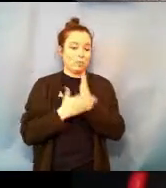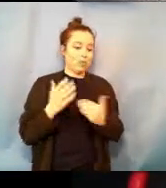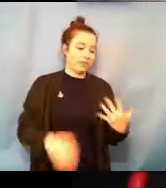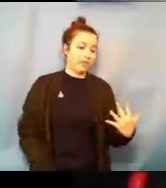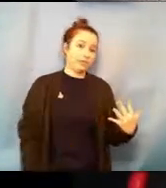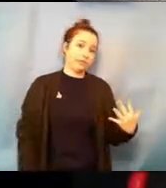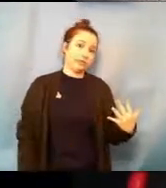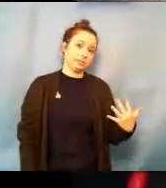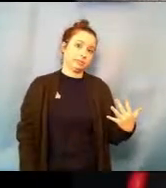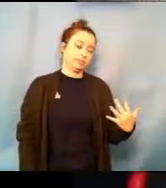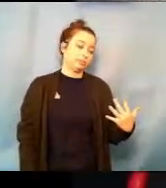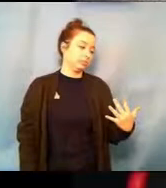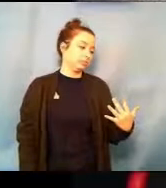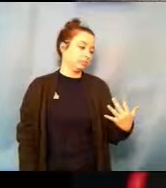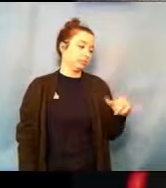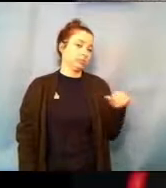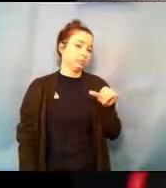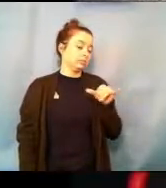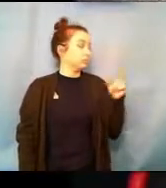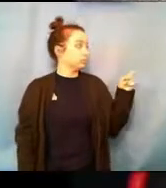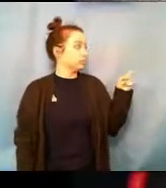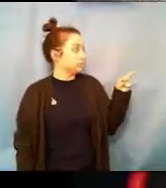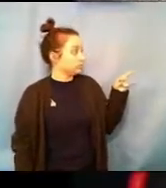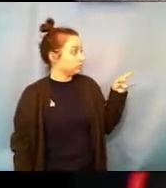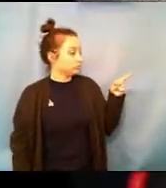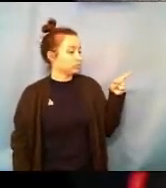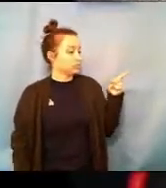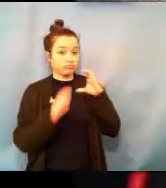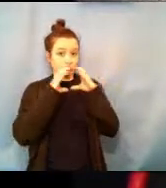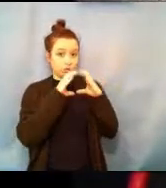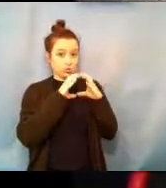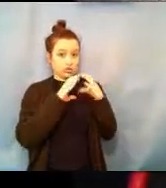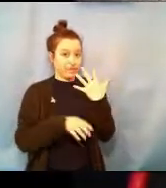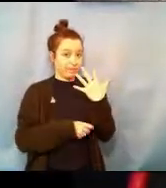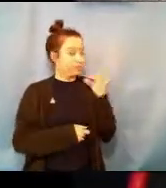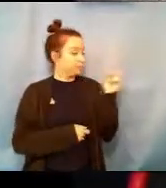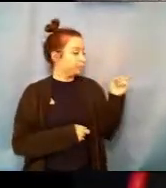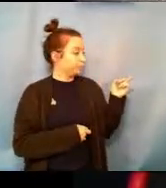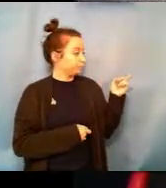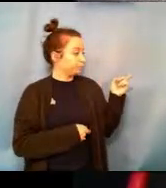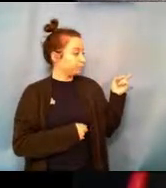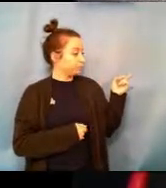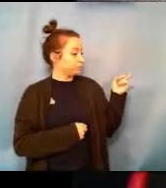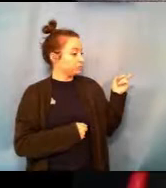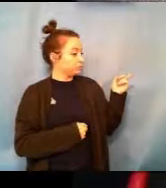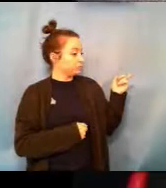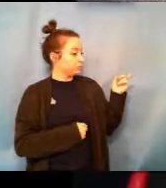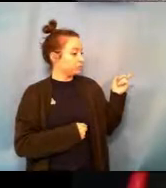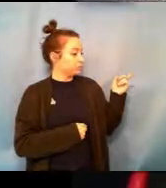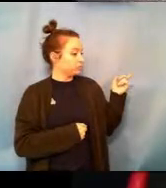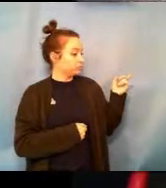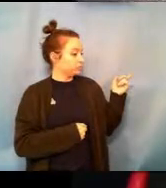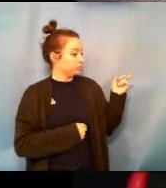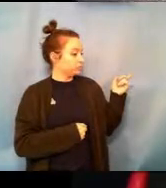5. So I'm going to do the same thing where I draw 5 circles. And then I'm going to